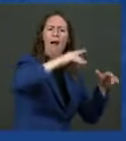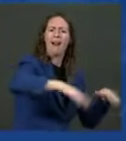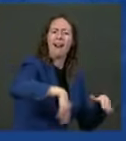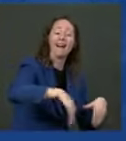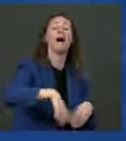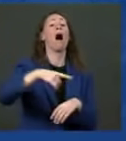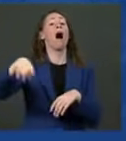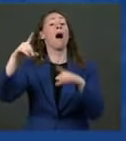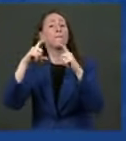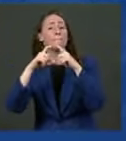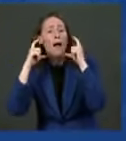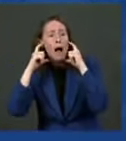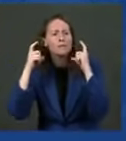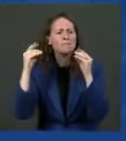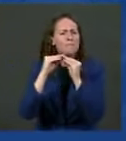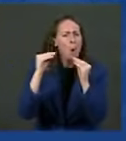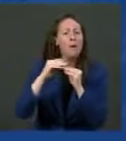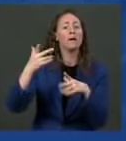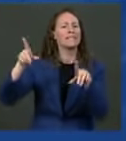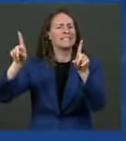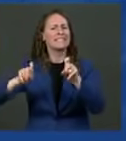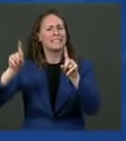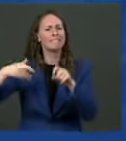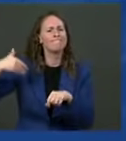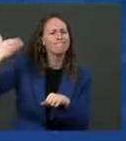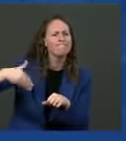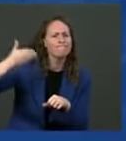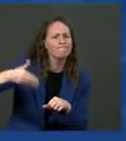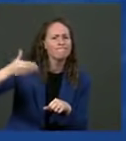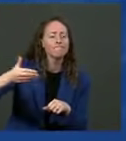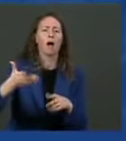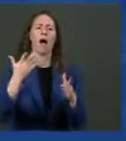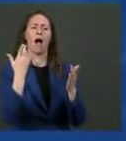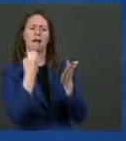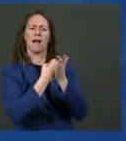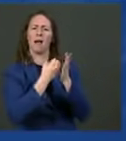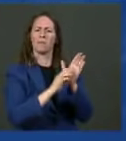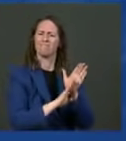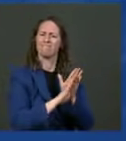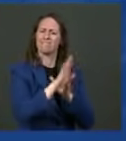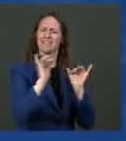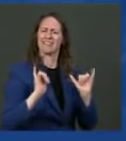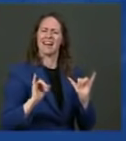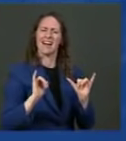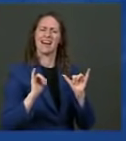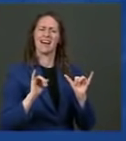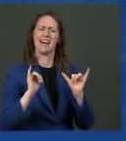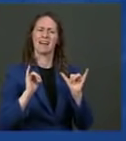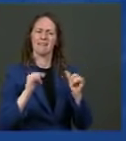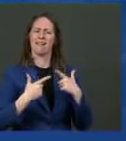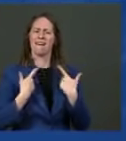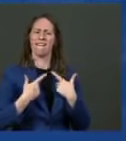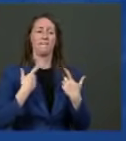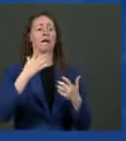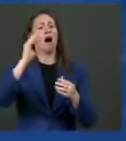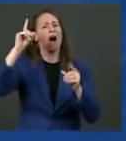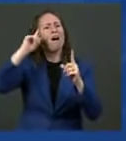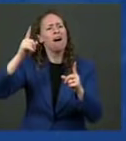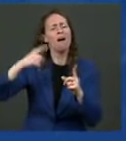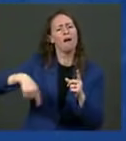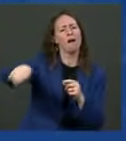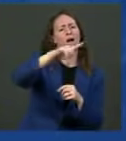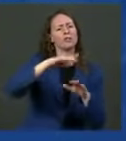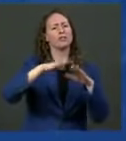with COVID. Five is to keep our economy going, and six is keep our children safe and in school, schools